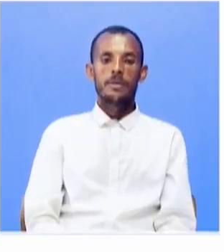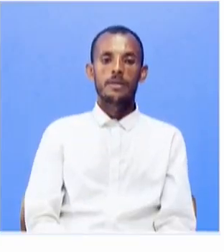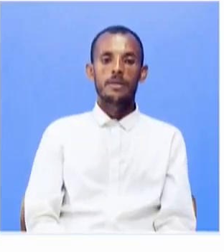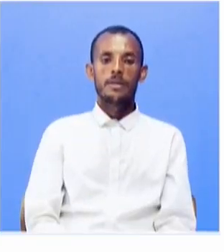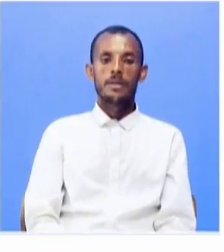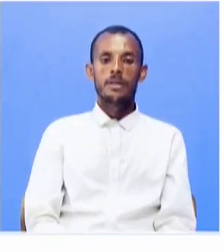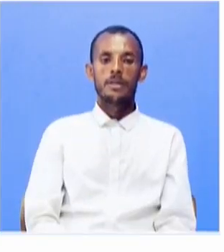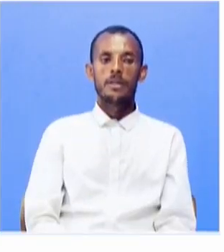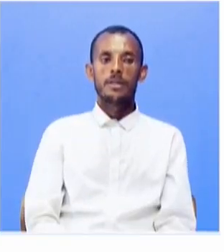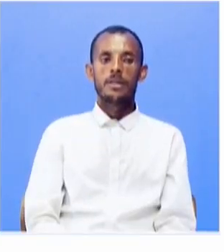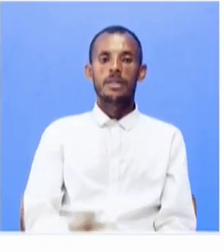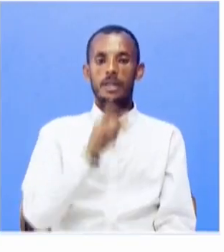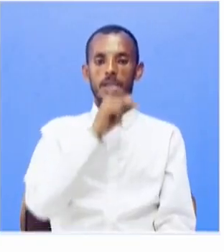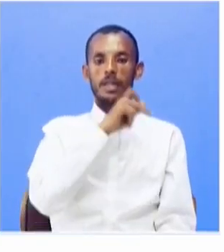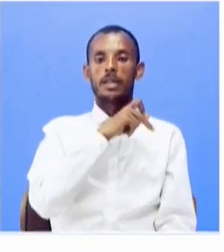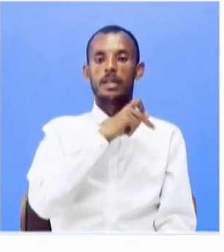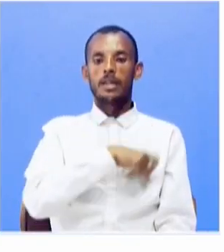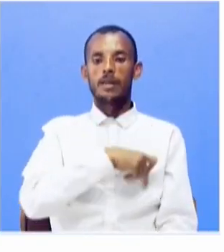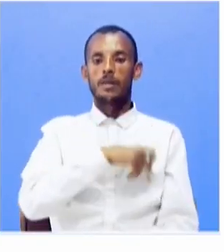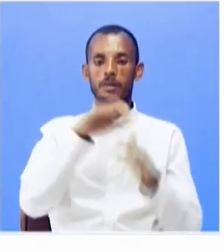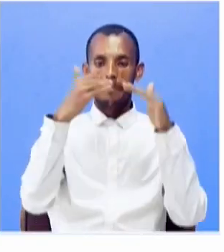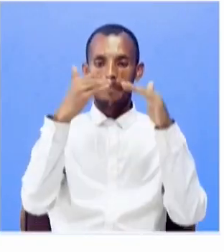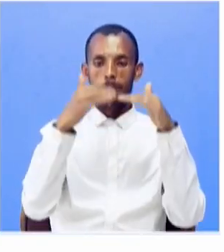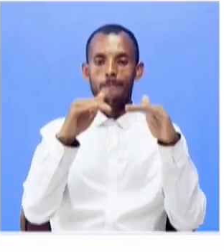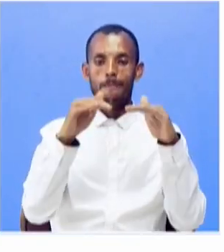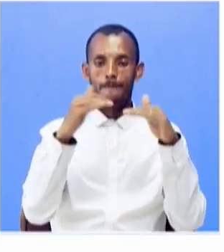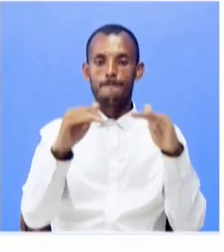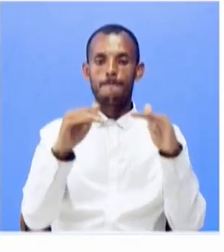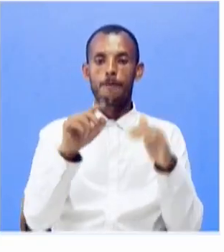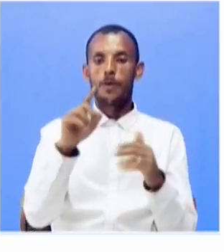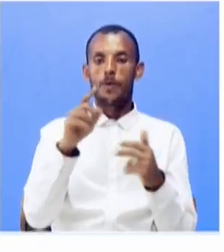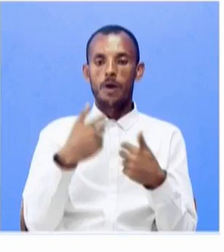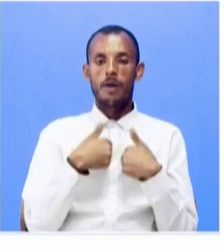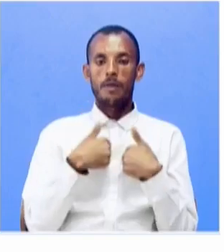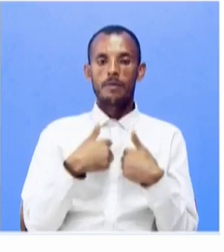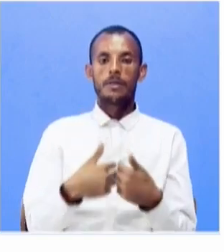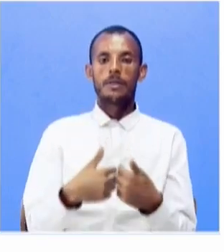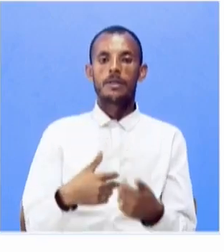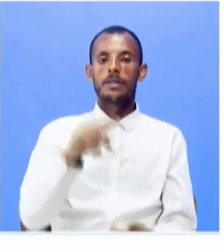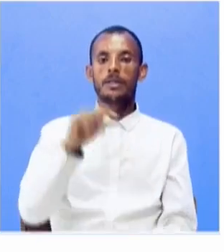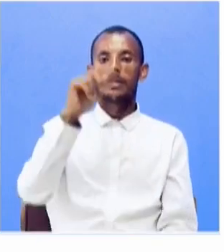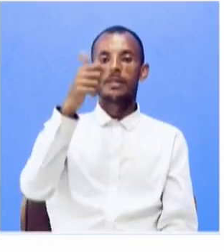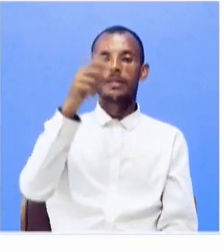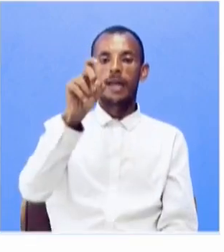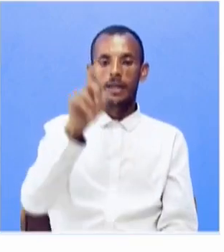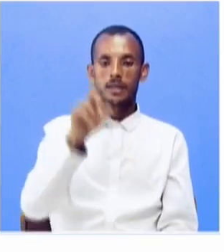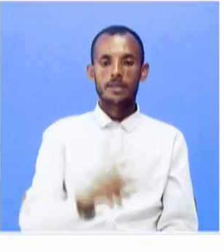for this salary range, you have tax